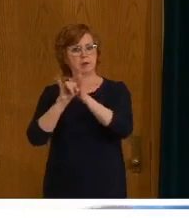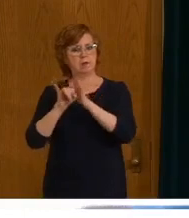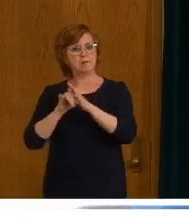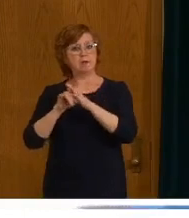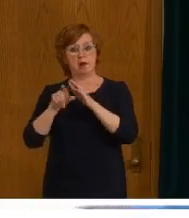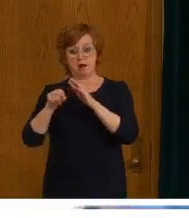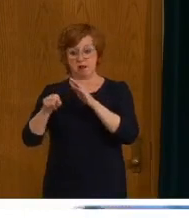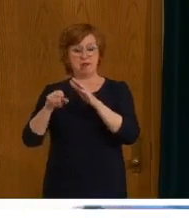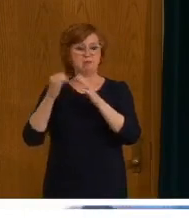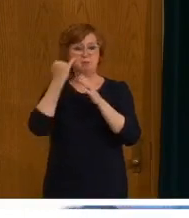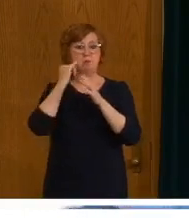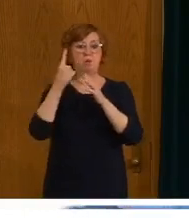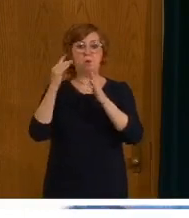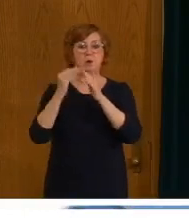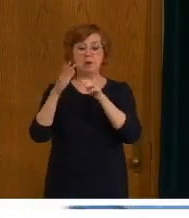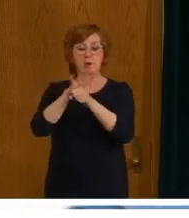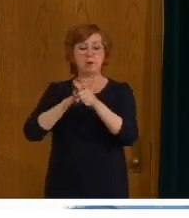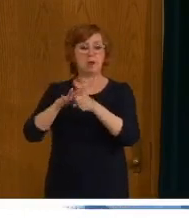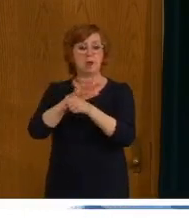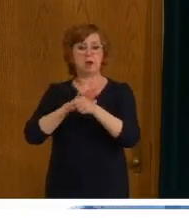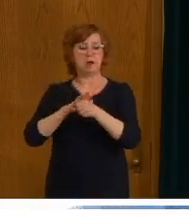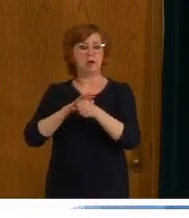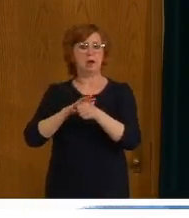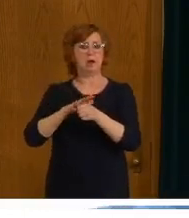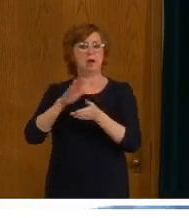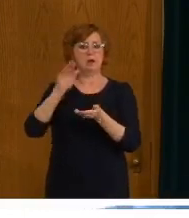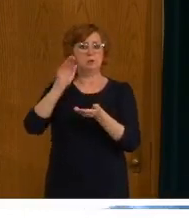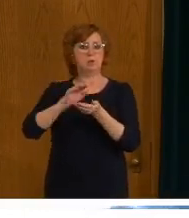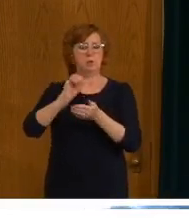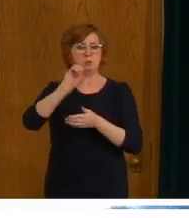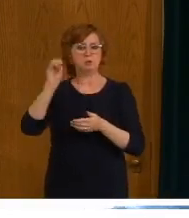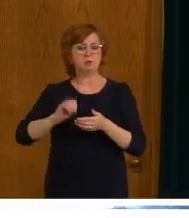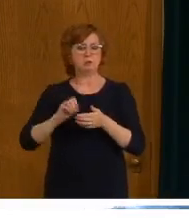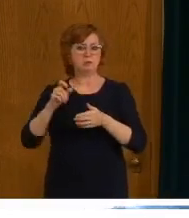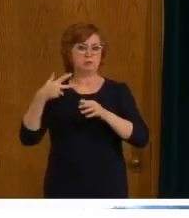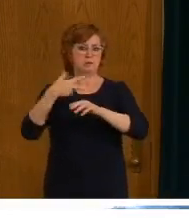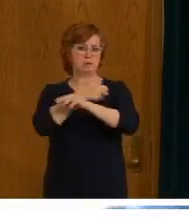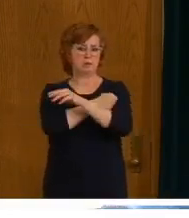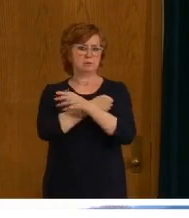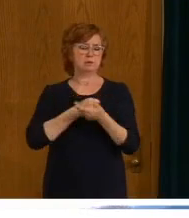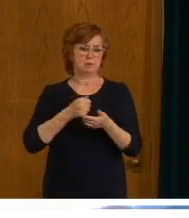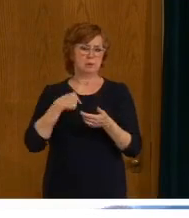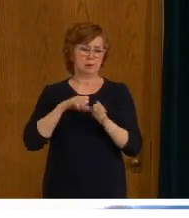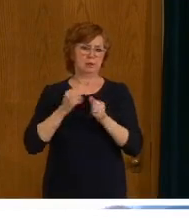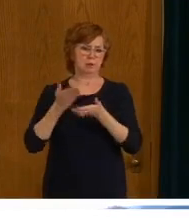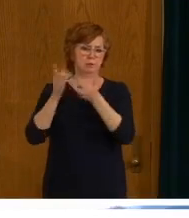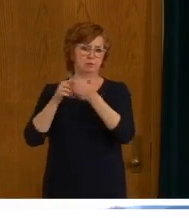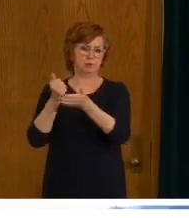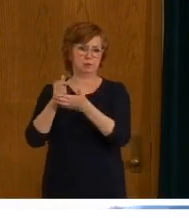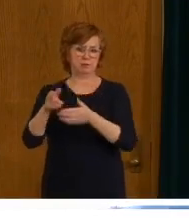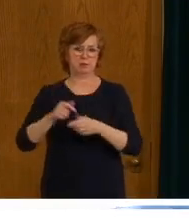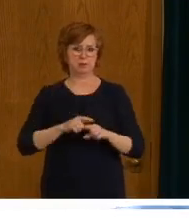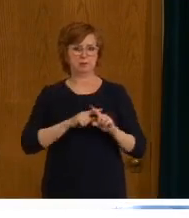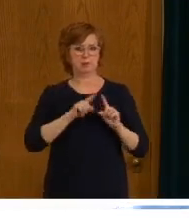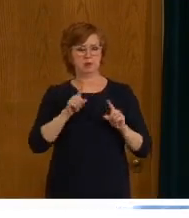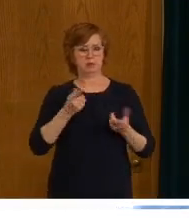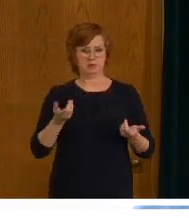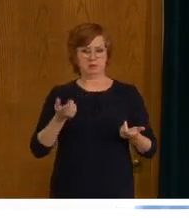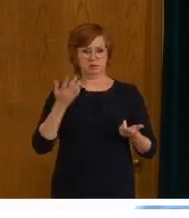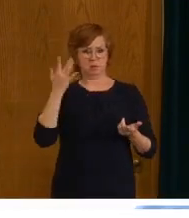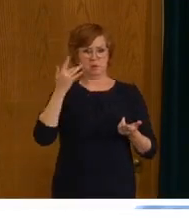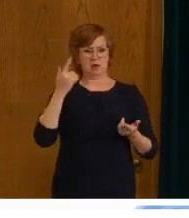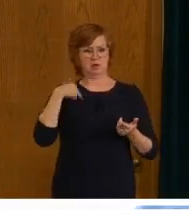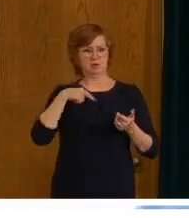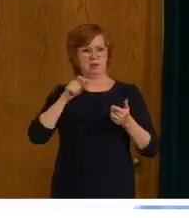and the Premier said it, I think, very eloquently, that, why should we have that risk? Why we are so privileged, one of the